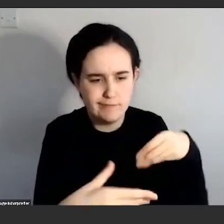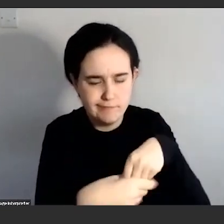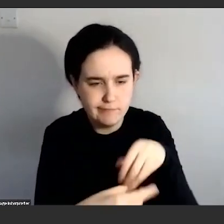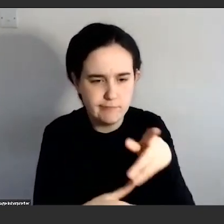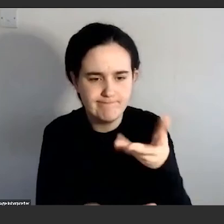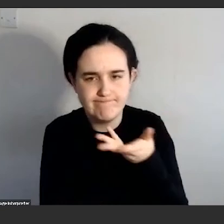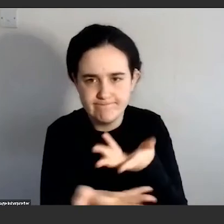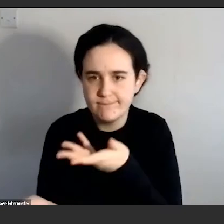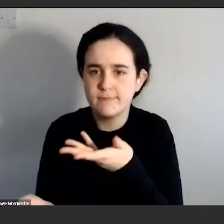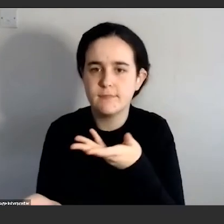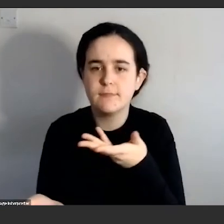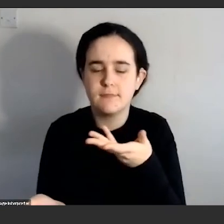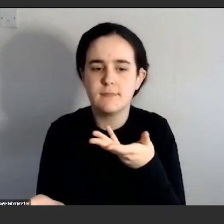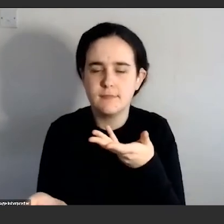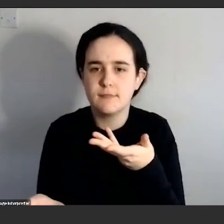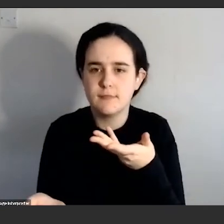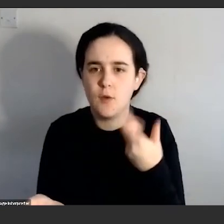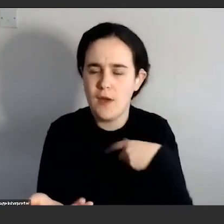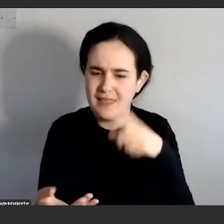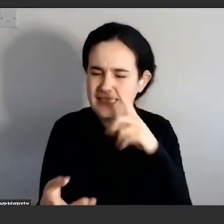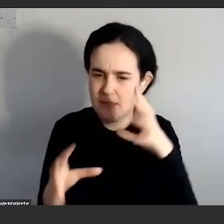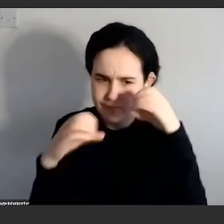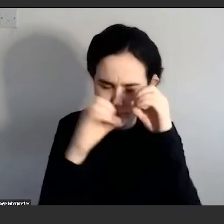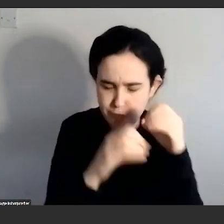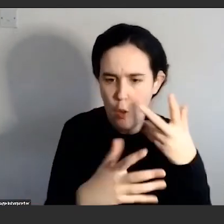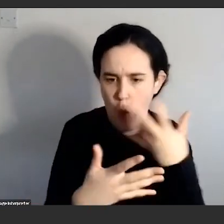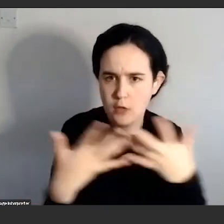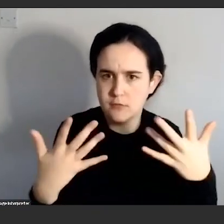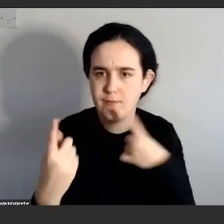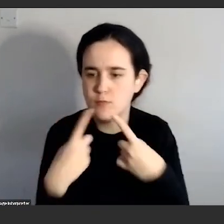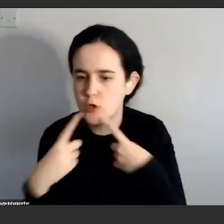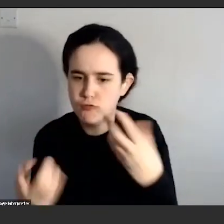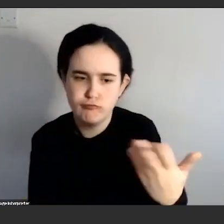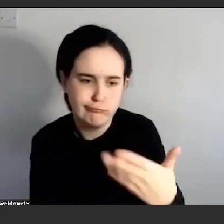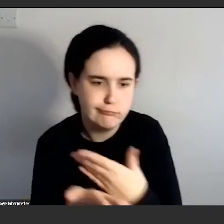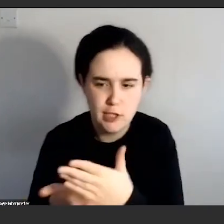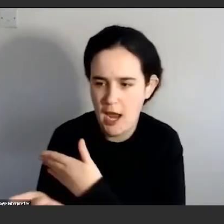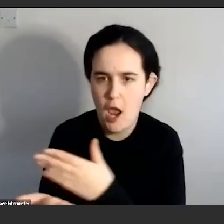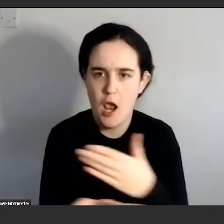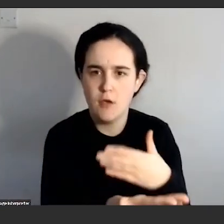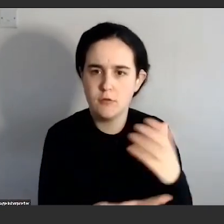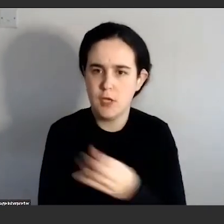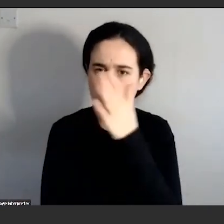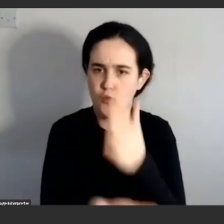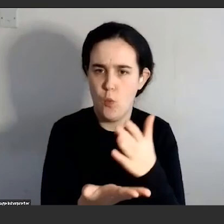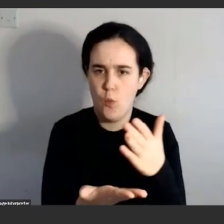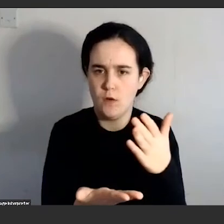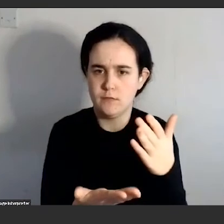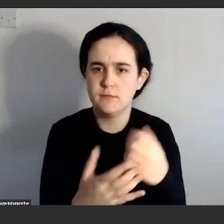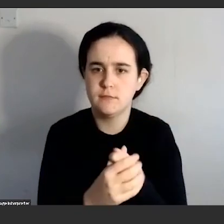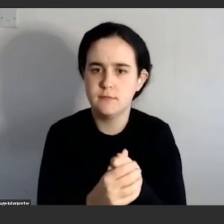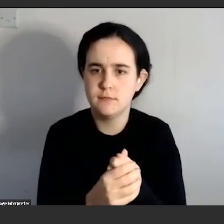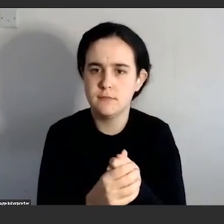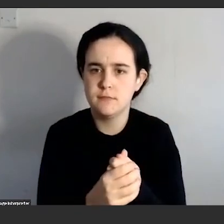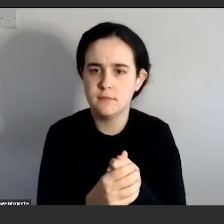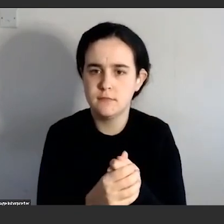disasters or risks or concerns are actually children with disabilities, because they're usually left out. For example,